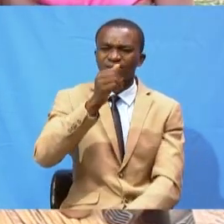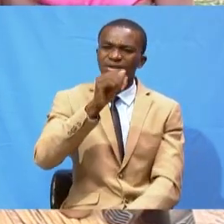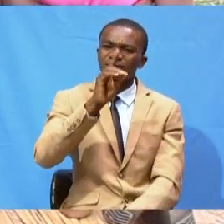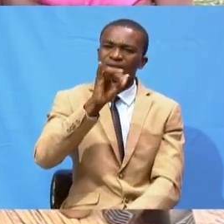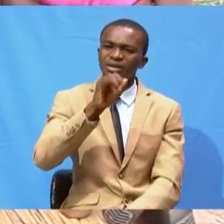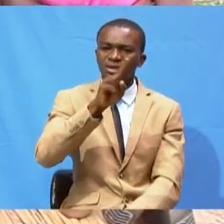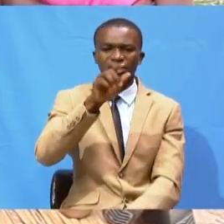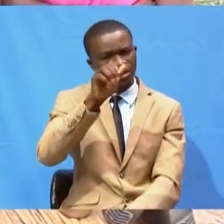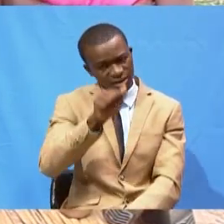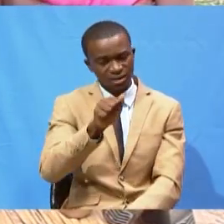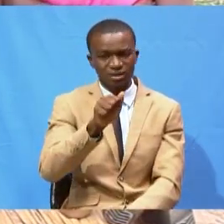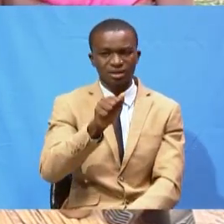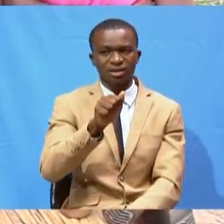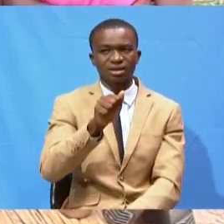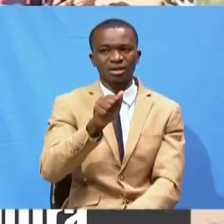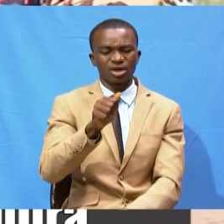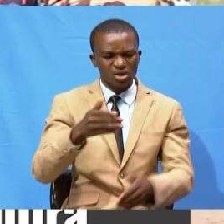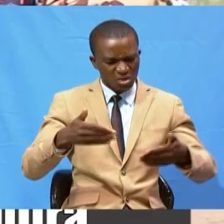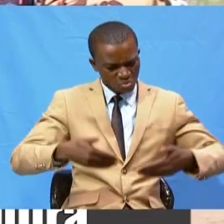help take over leadership.